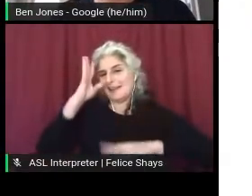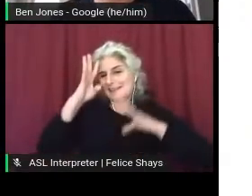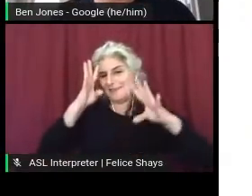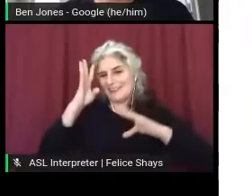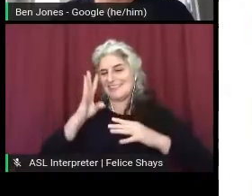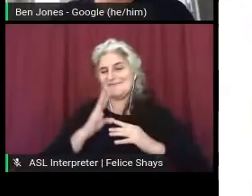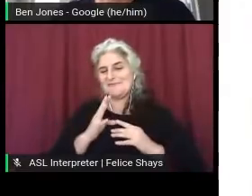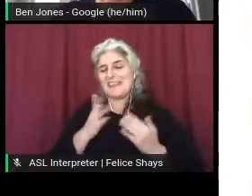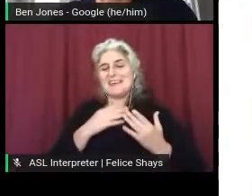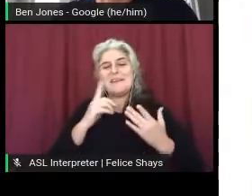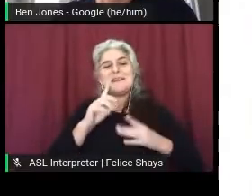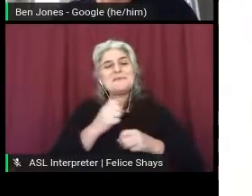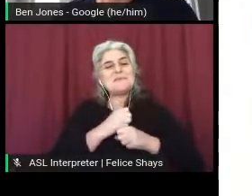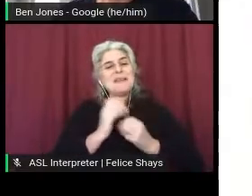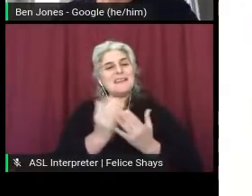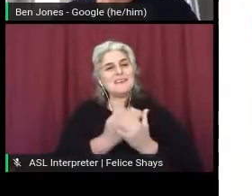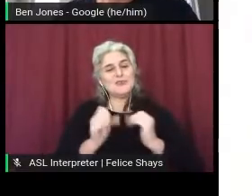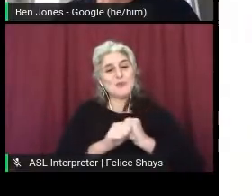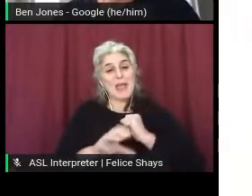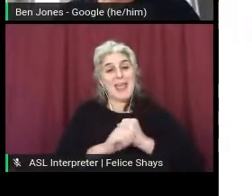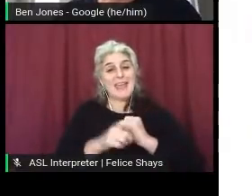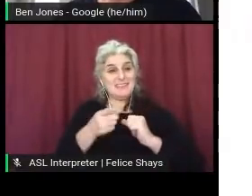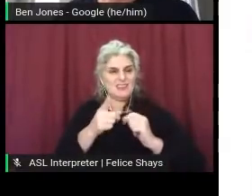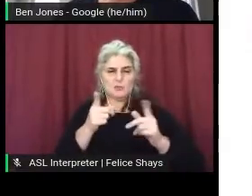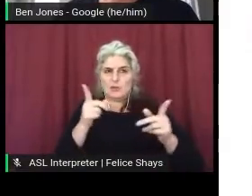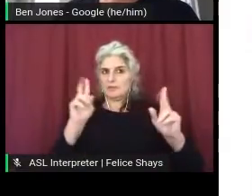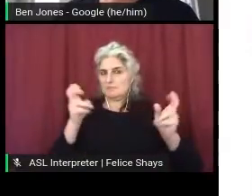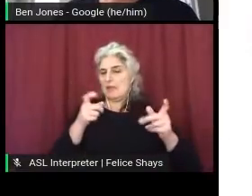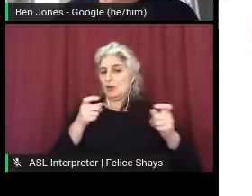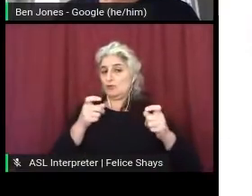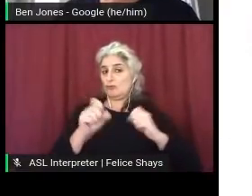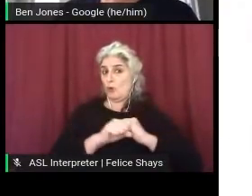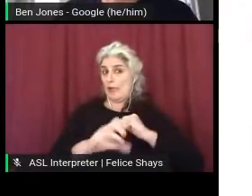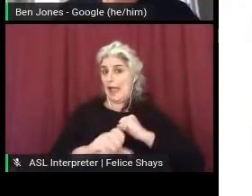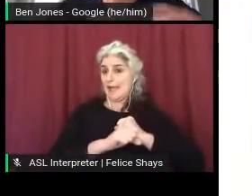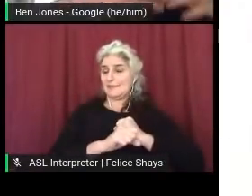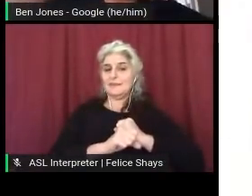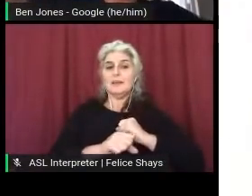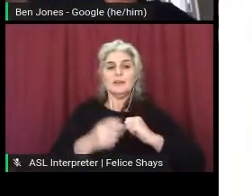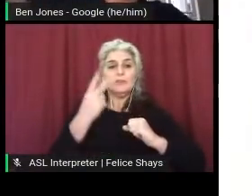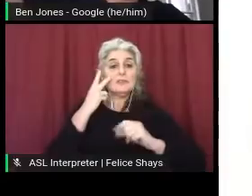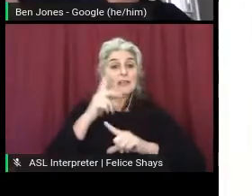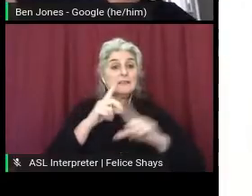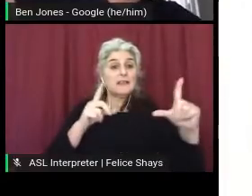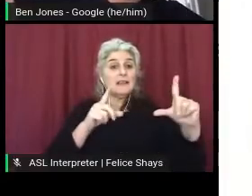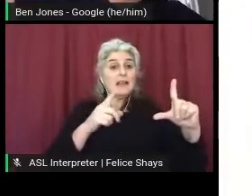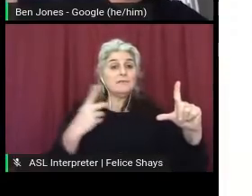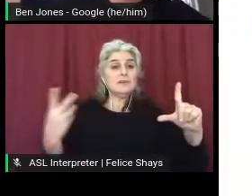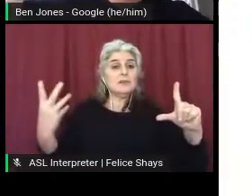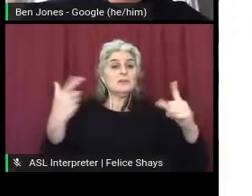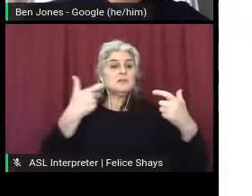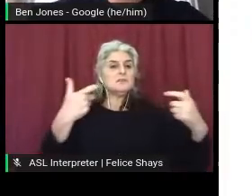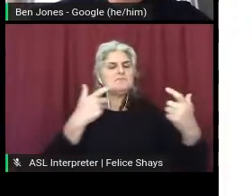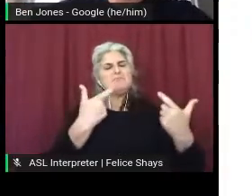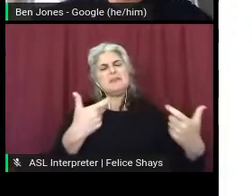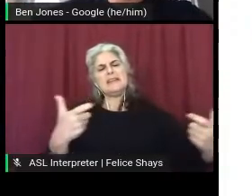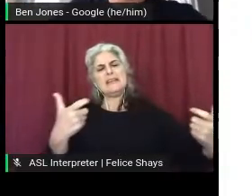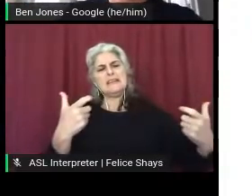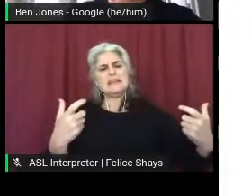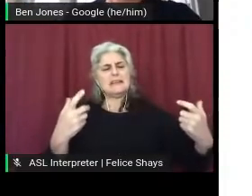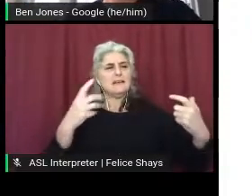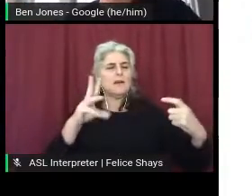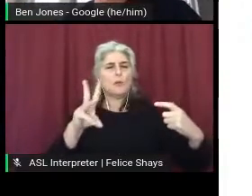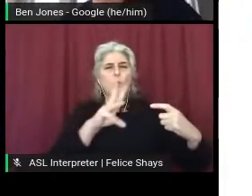control ad that we used. And you can see on the left-hand side is the opening shot, right? This huge sweeping Western